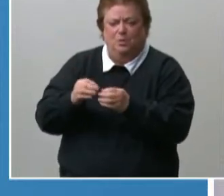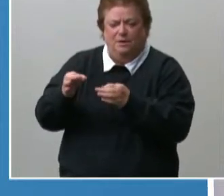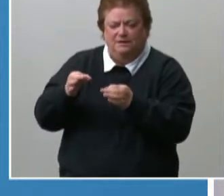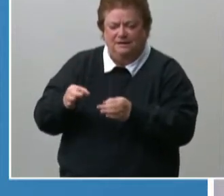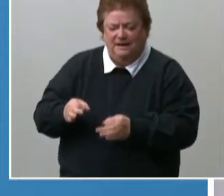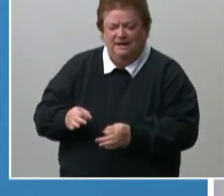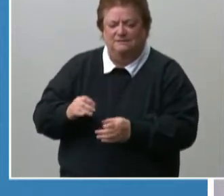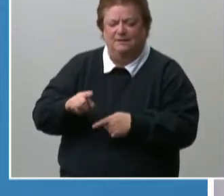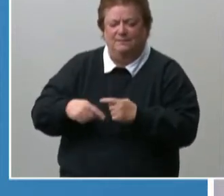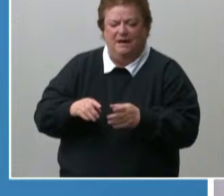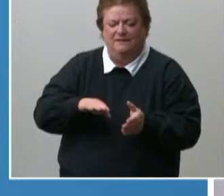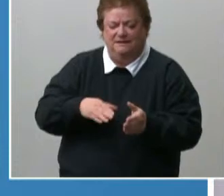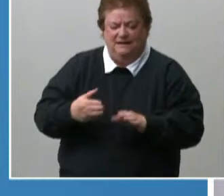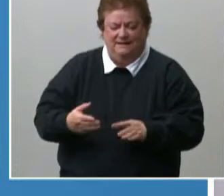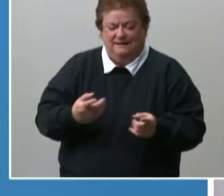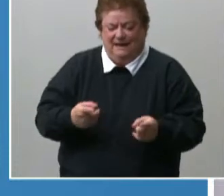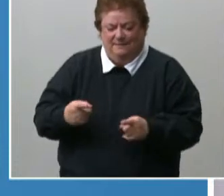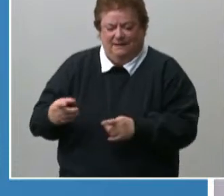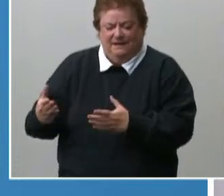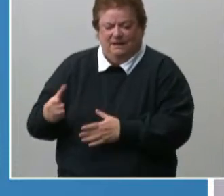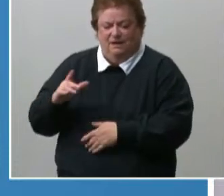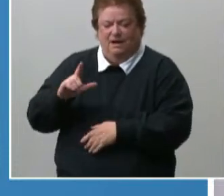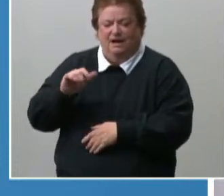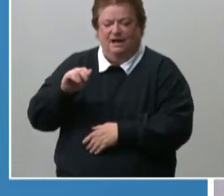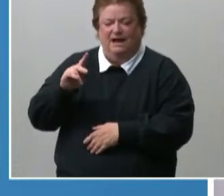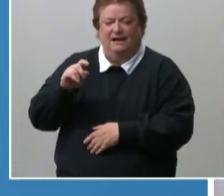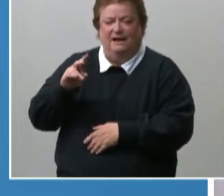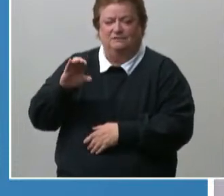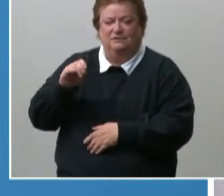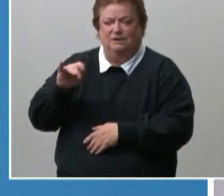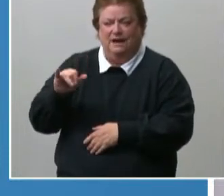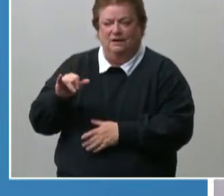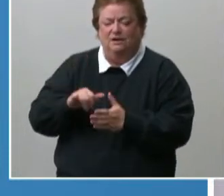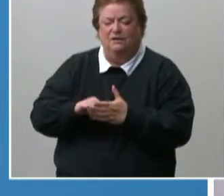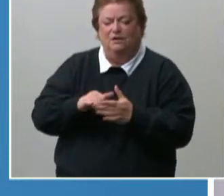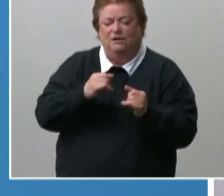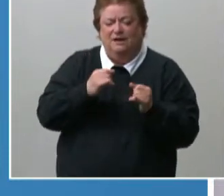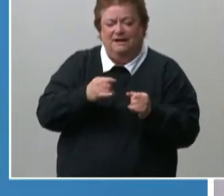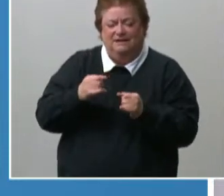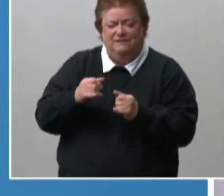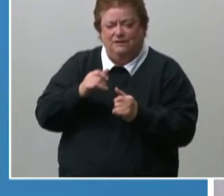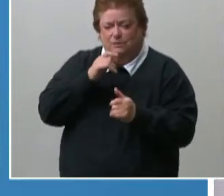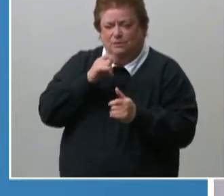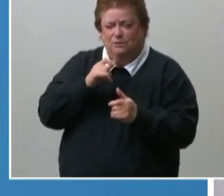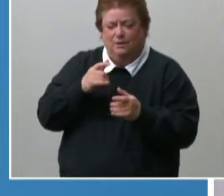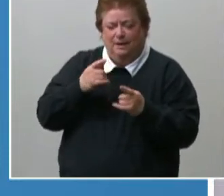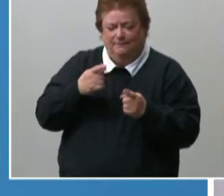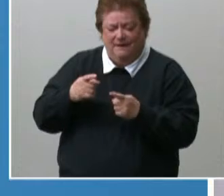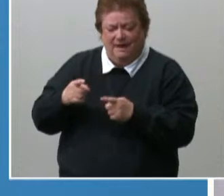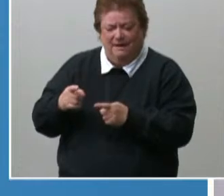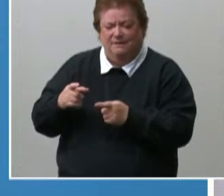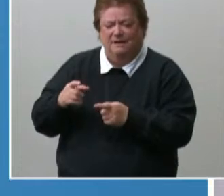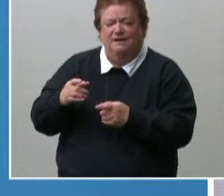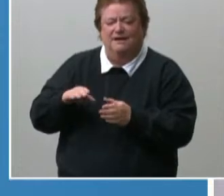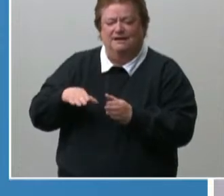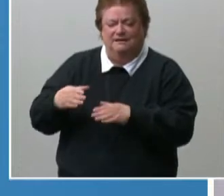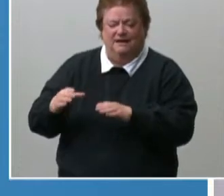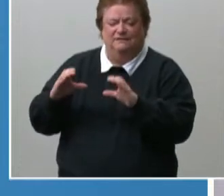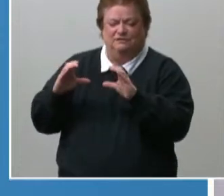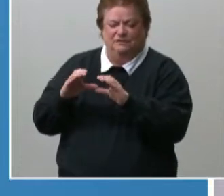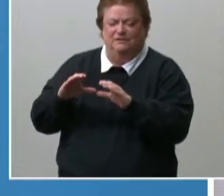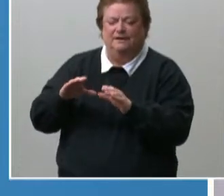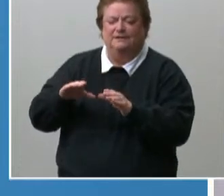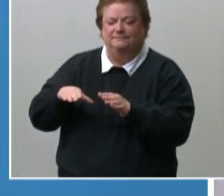due to COVID-19 in Lancaster County. These are individuals who are cases in Lancaster County and whose death certificate shows